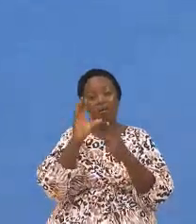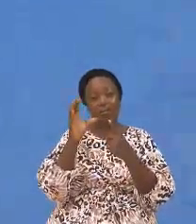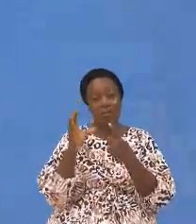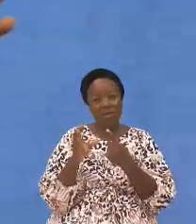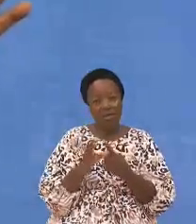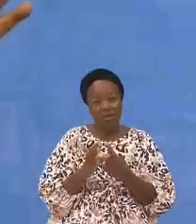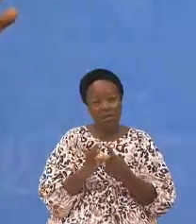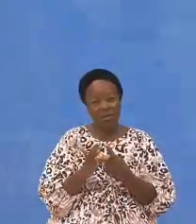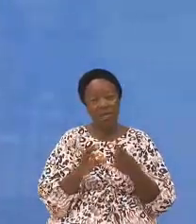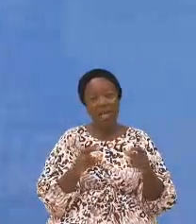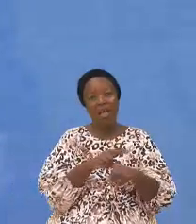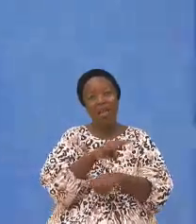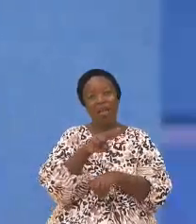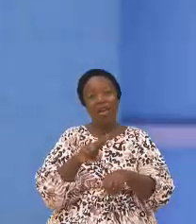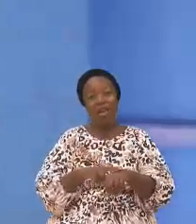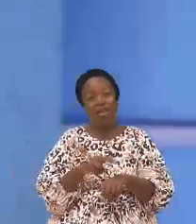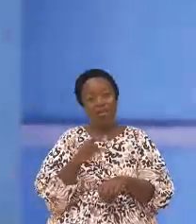tribes,